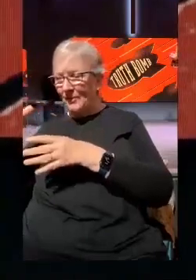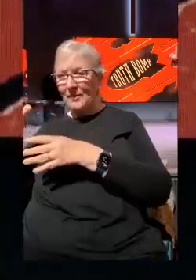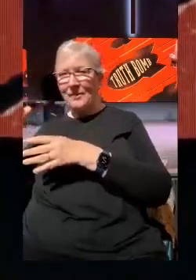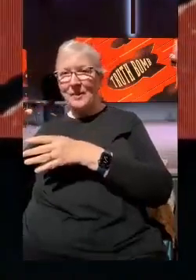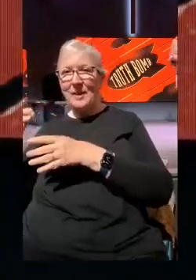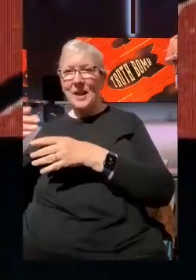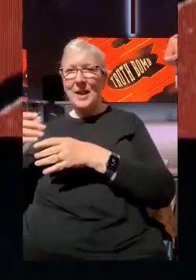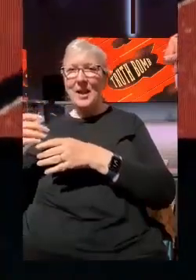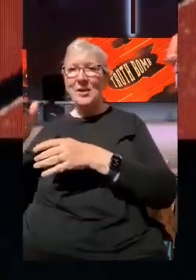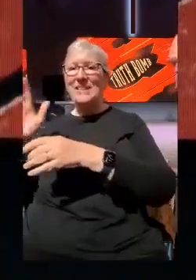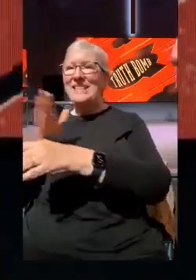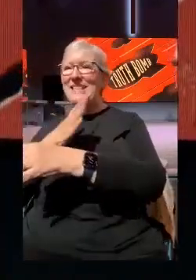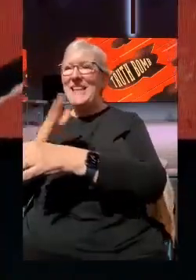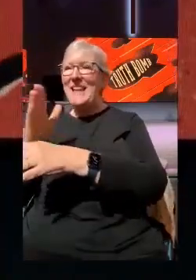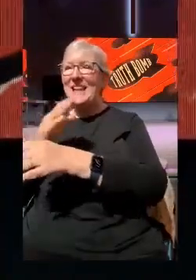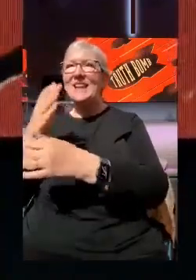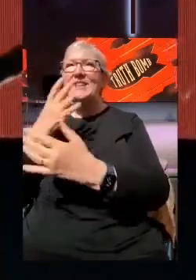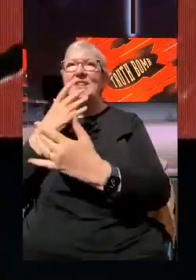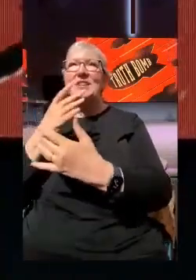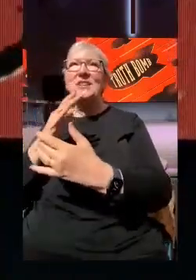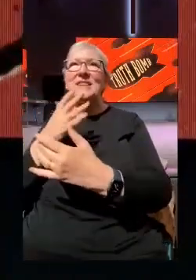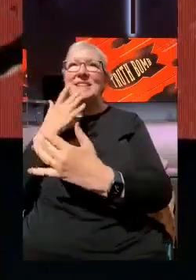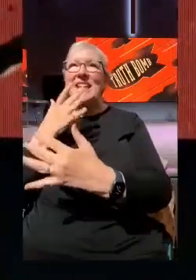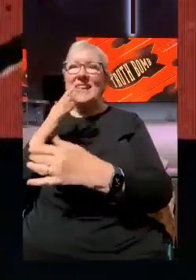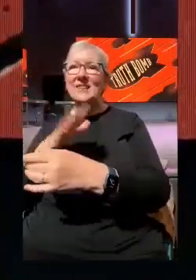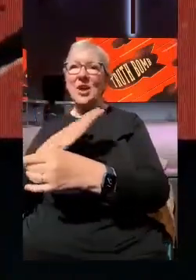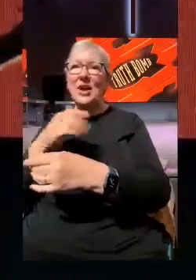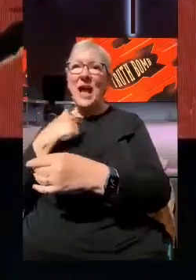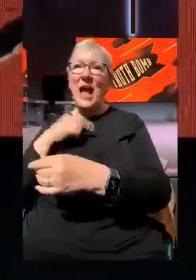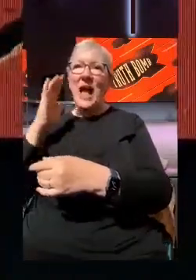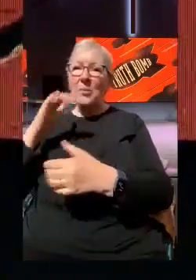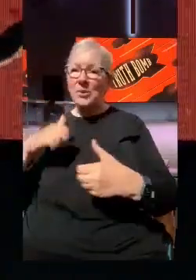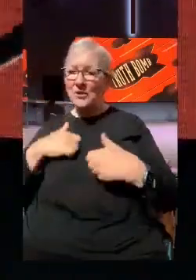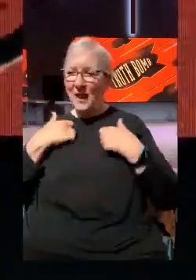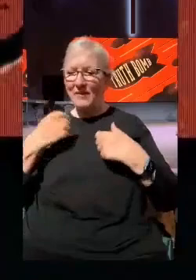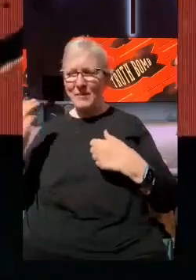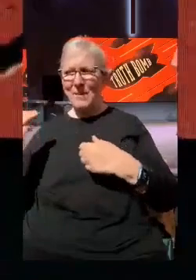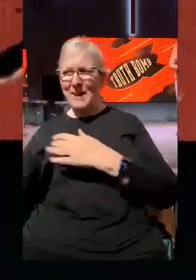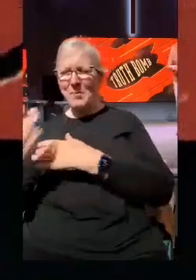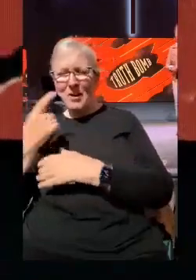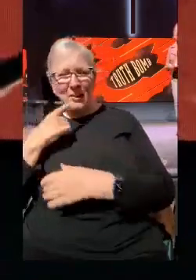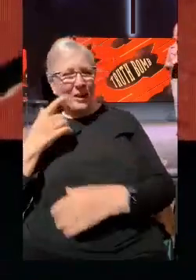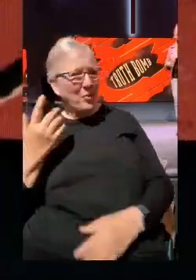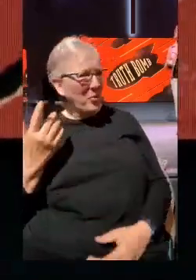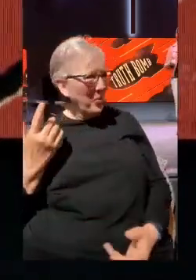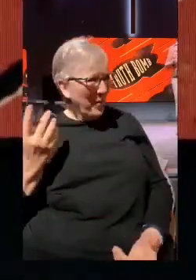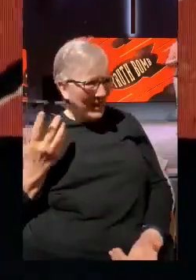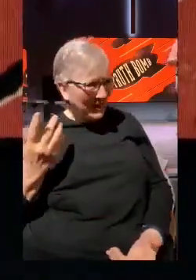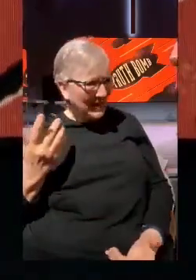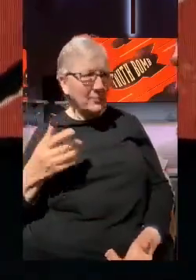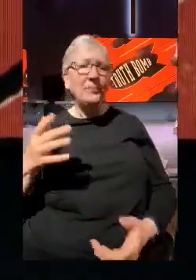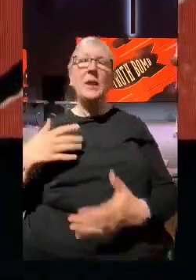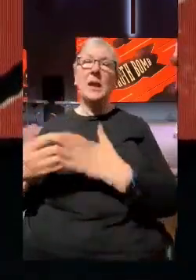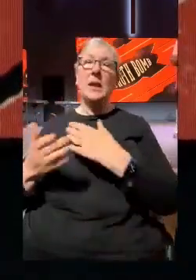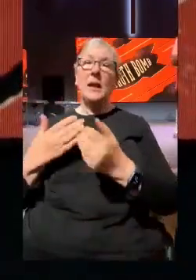Survive. Which on Monday morning, they were like, what was that all about? We slept in